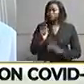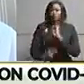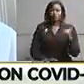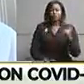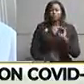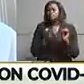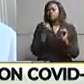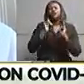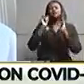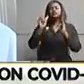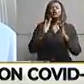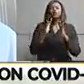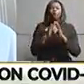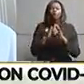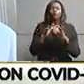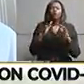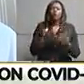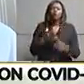stay at home or walk